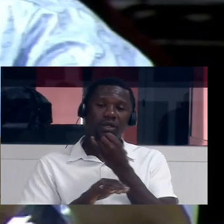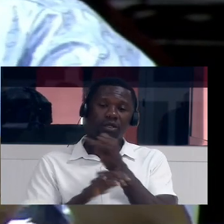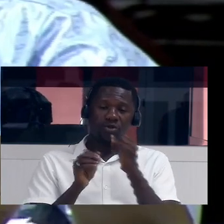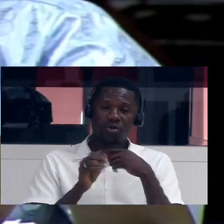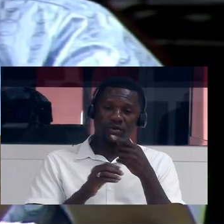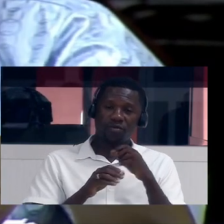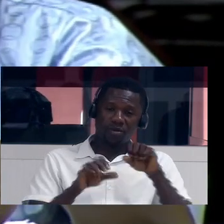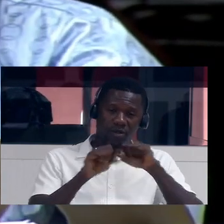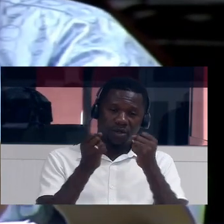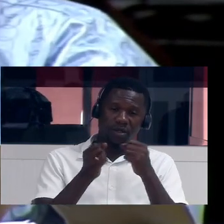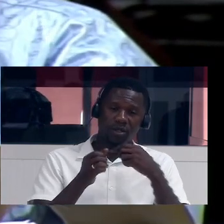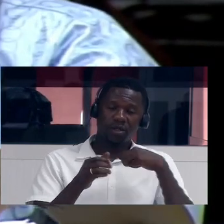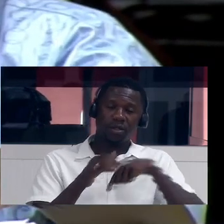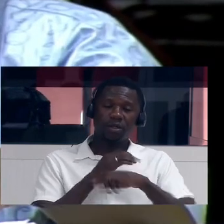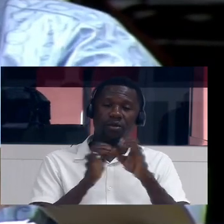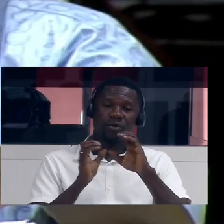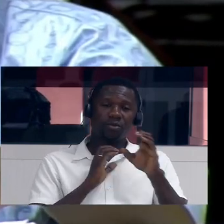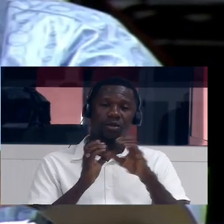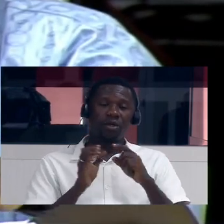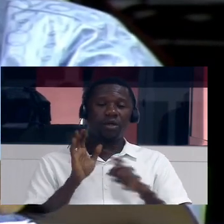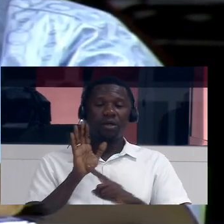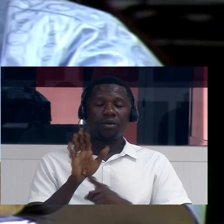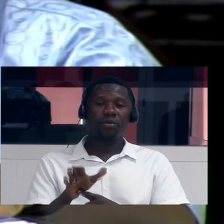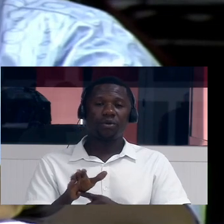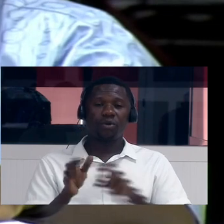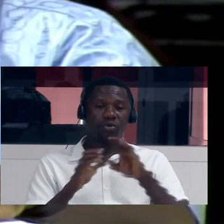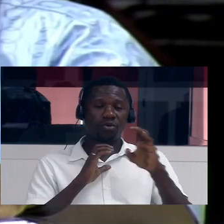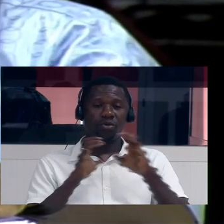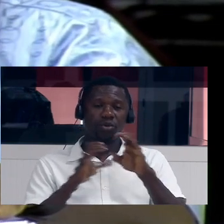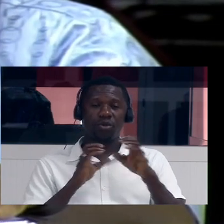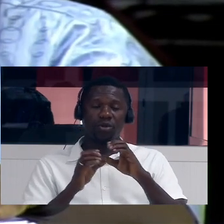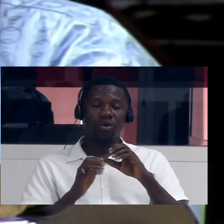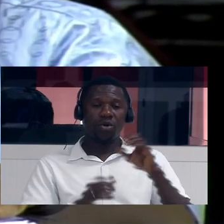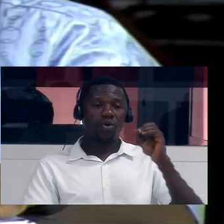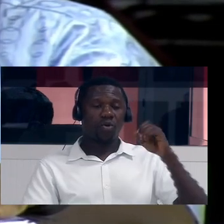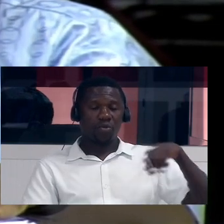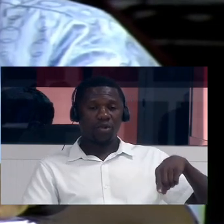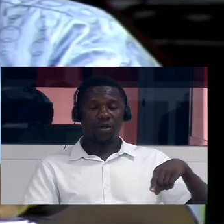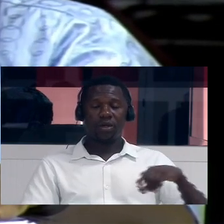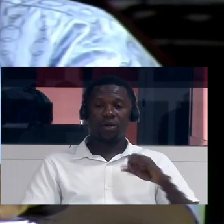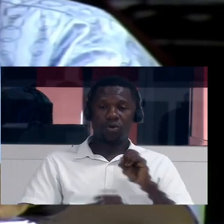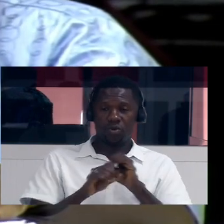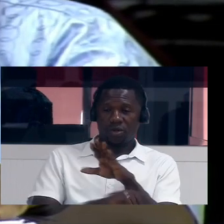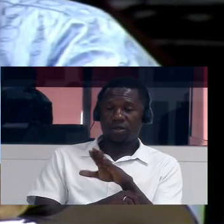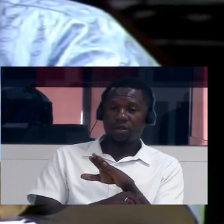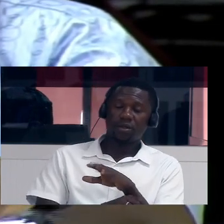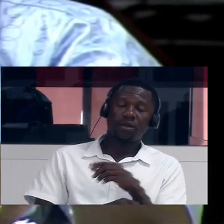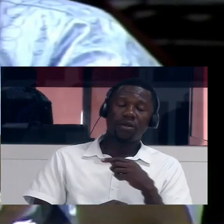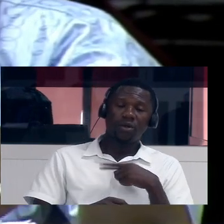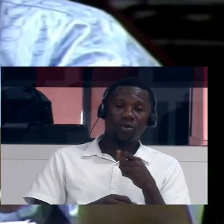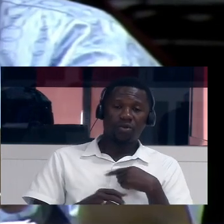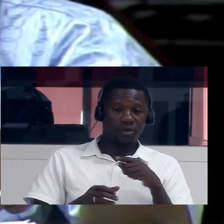breakdown in communication, especially communicating operational orders, ultimately